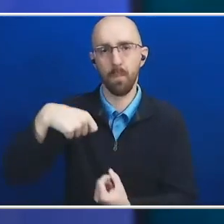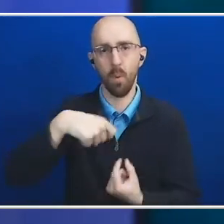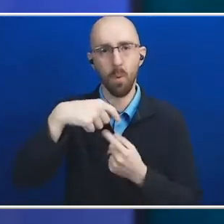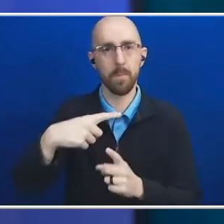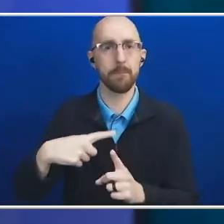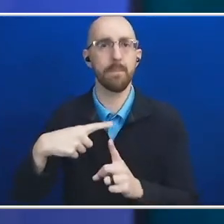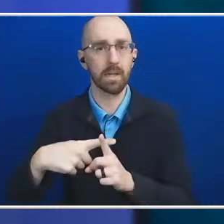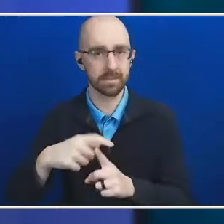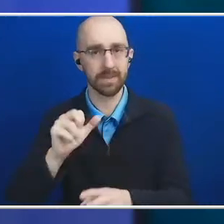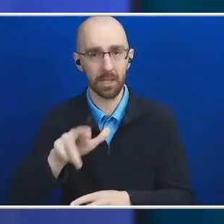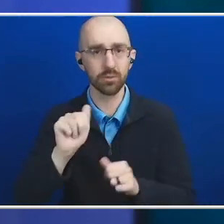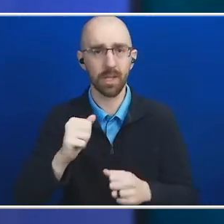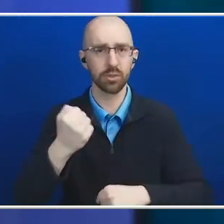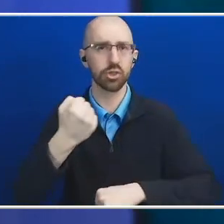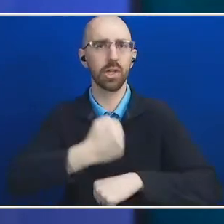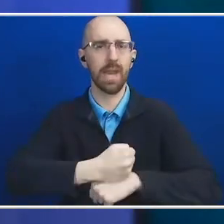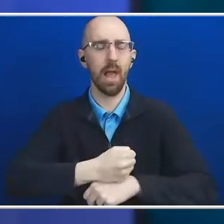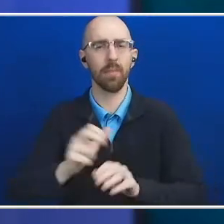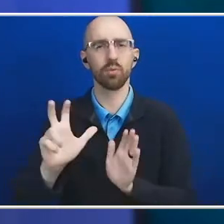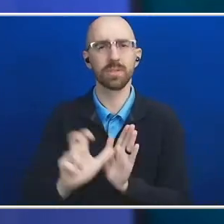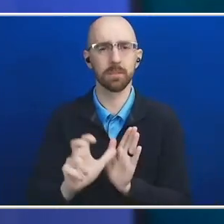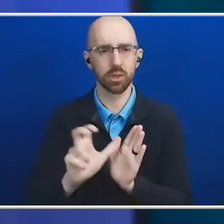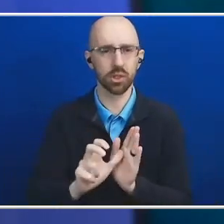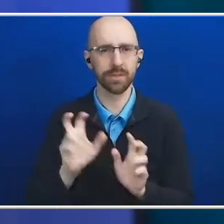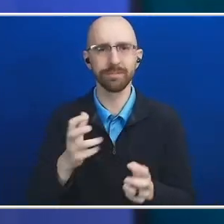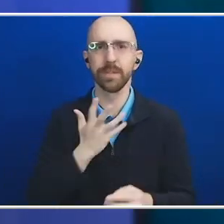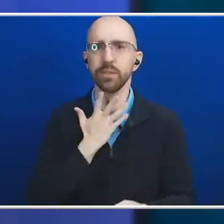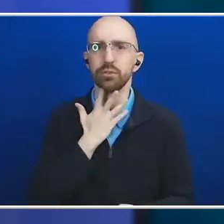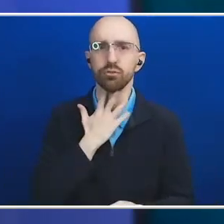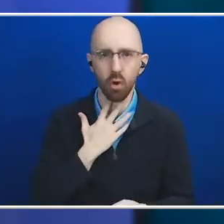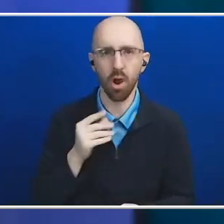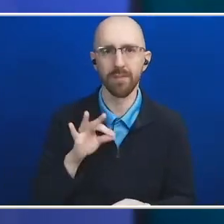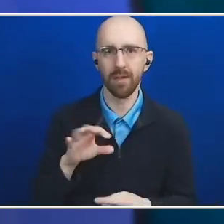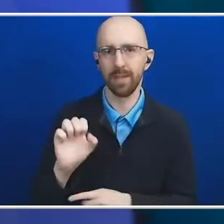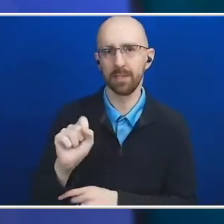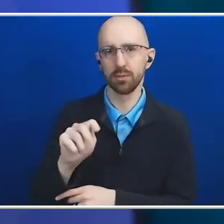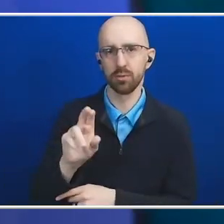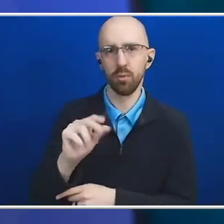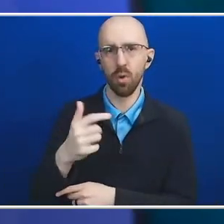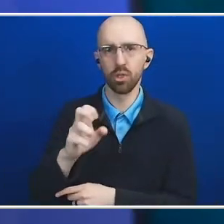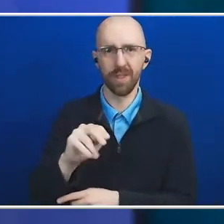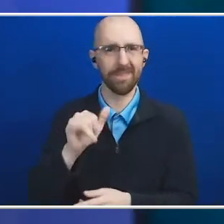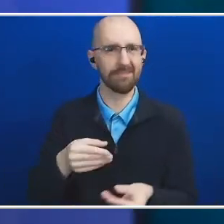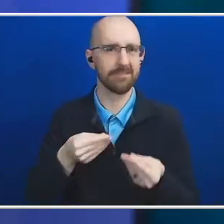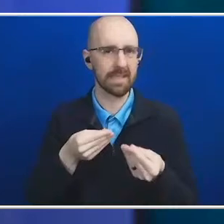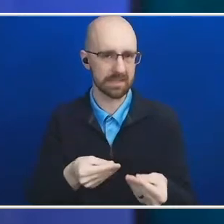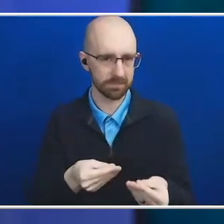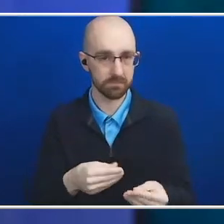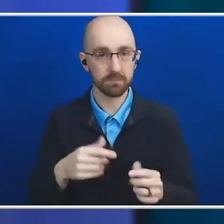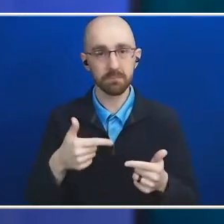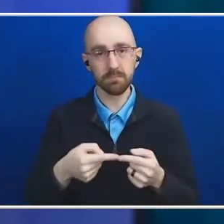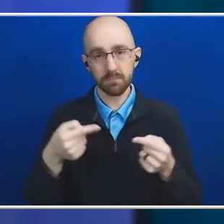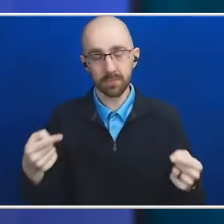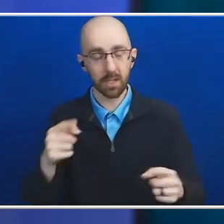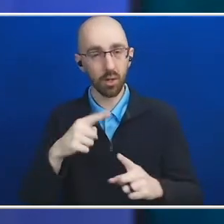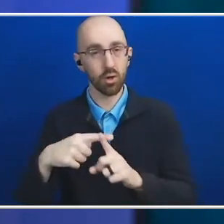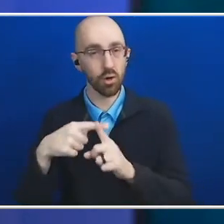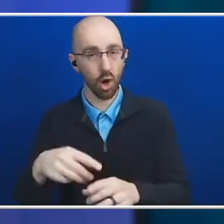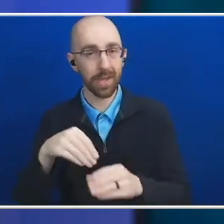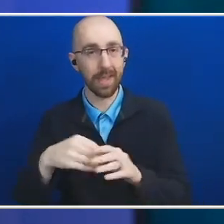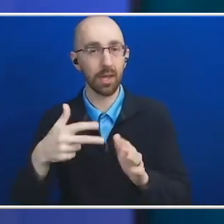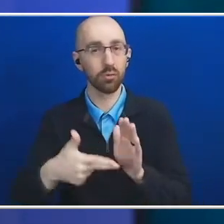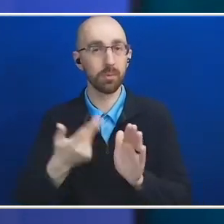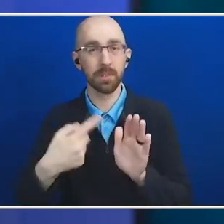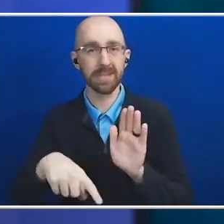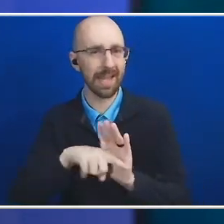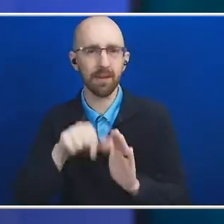those receptors, starving it of the estrogen that might be feeding it. In contrast, we don't have that type of target in triple negative breast cancer.